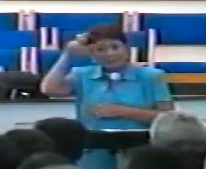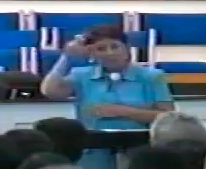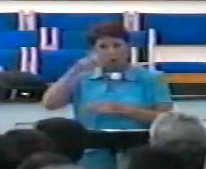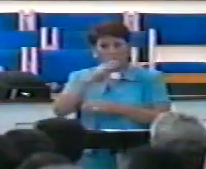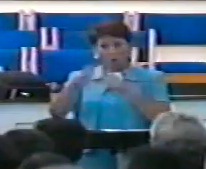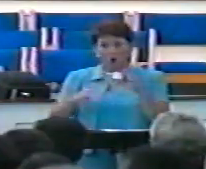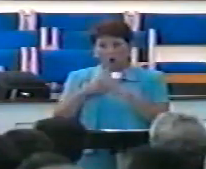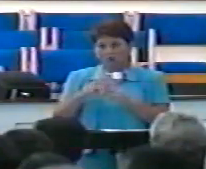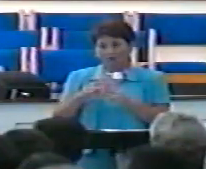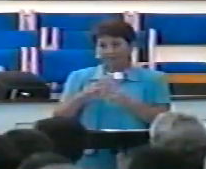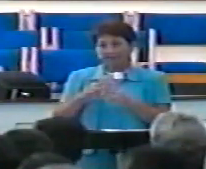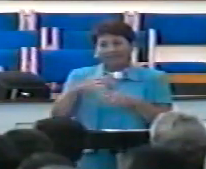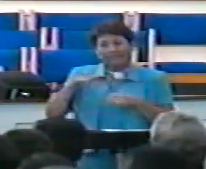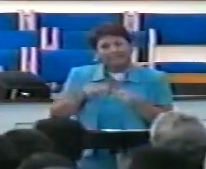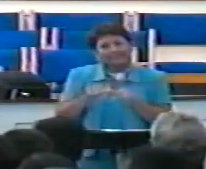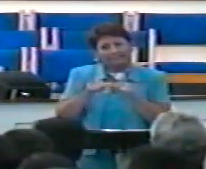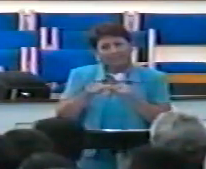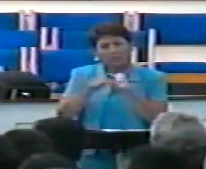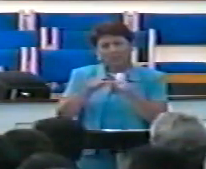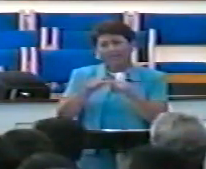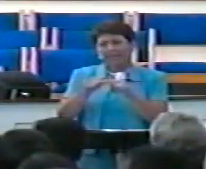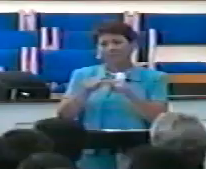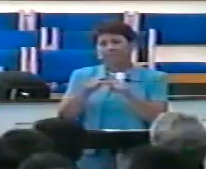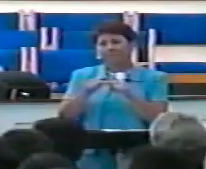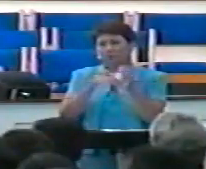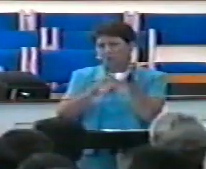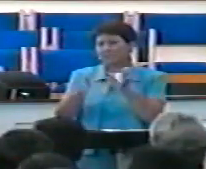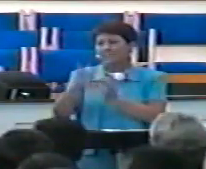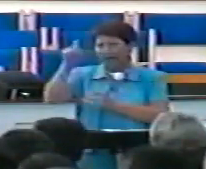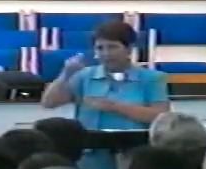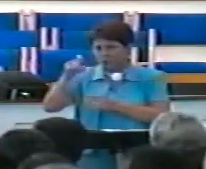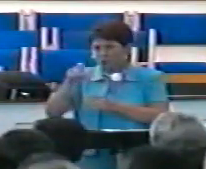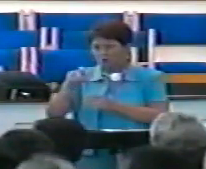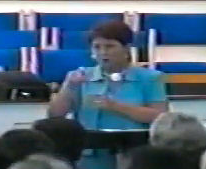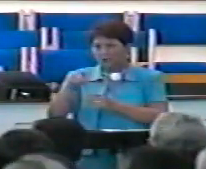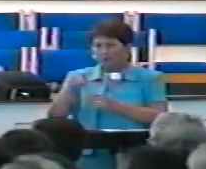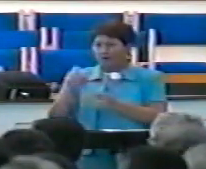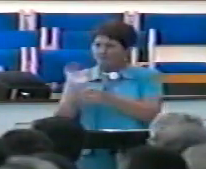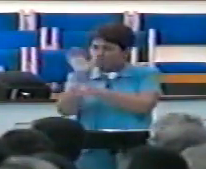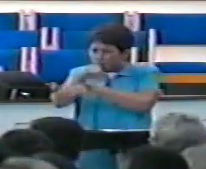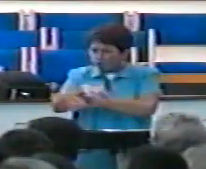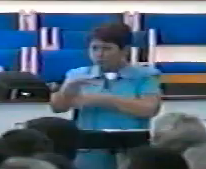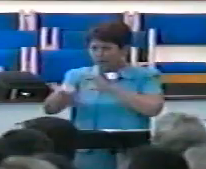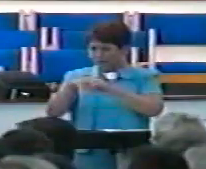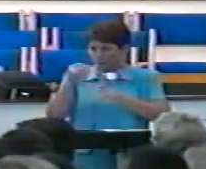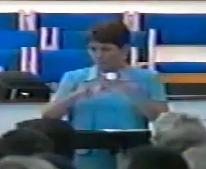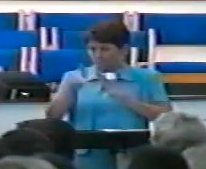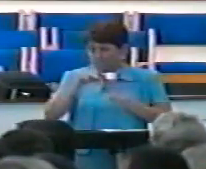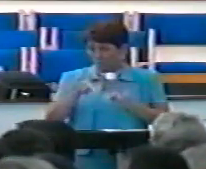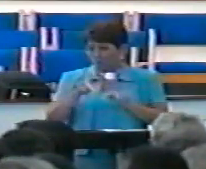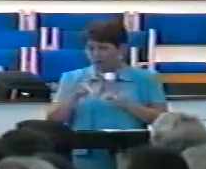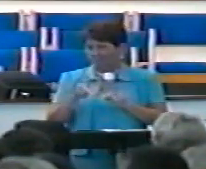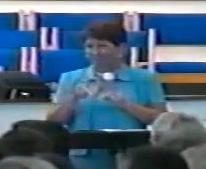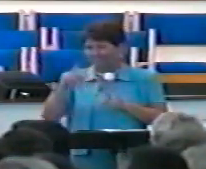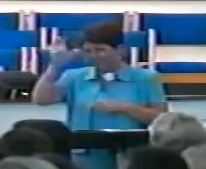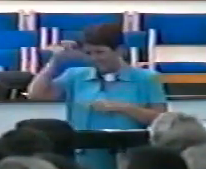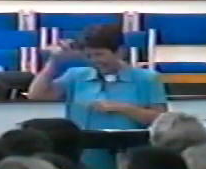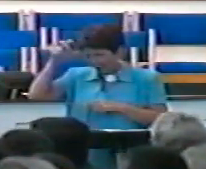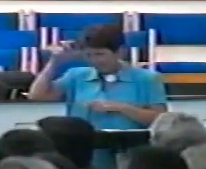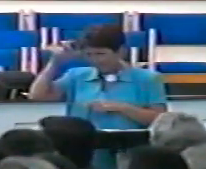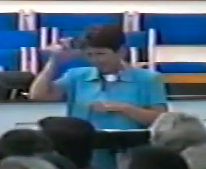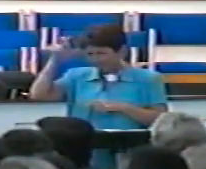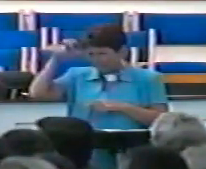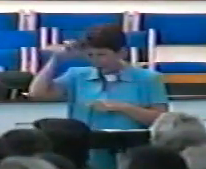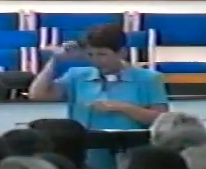constantly casting out those demons and making those people whole. By the way, he does the same thing today. You know that? He does the same